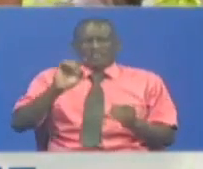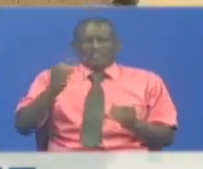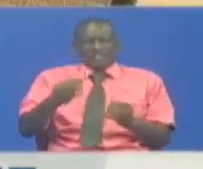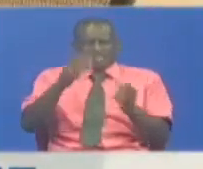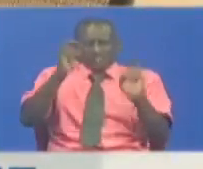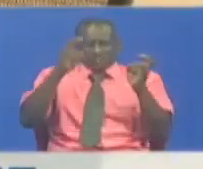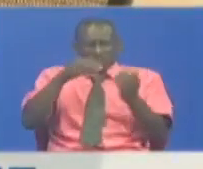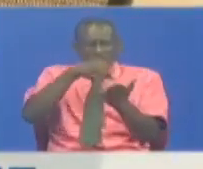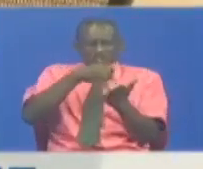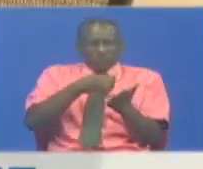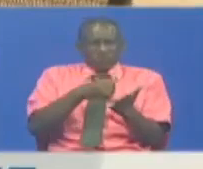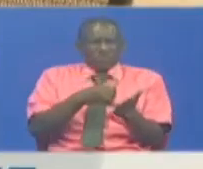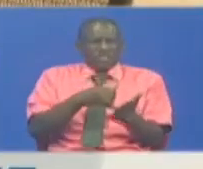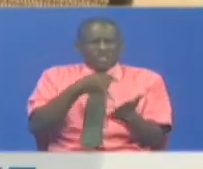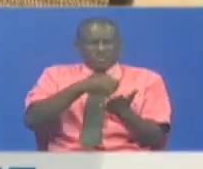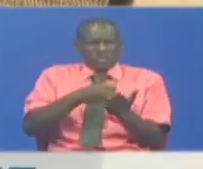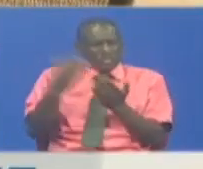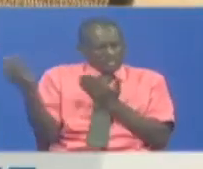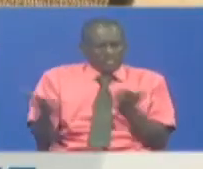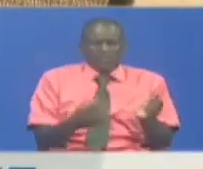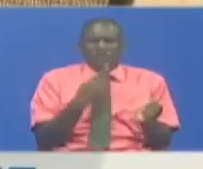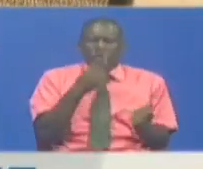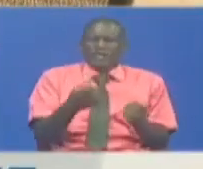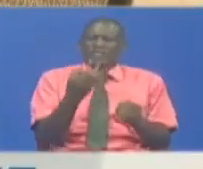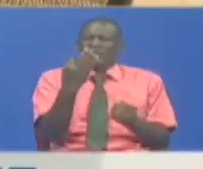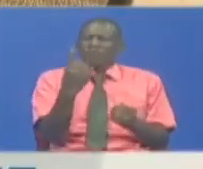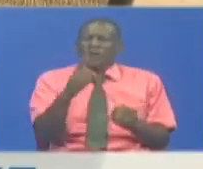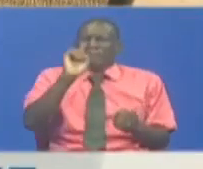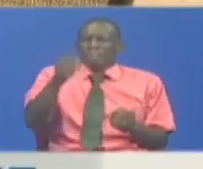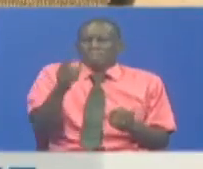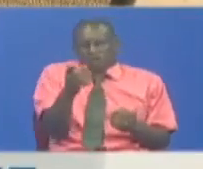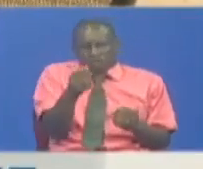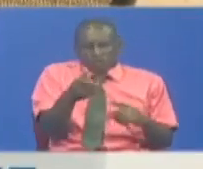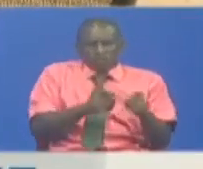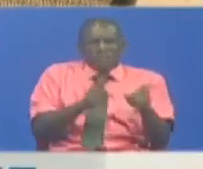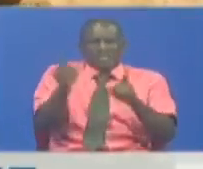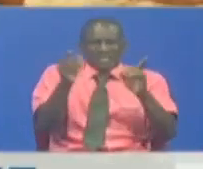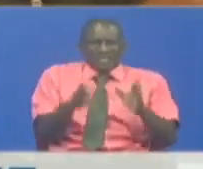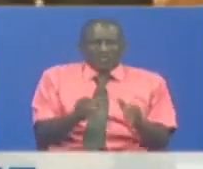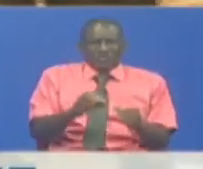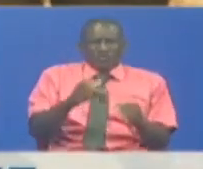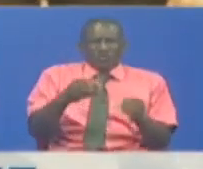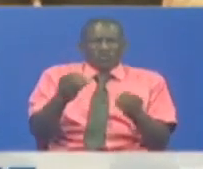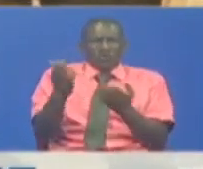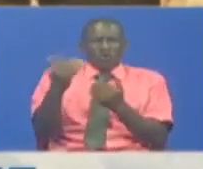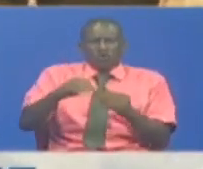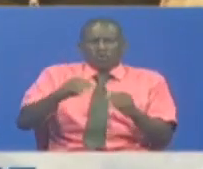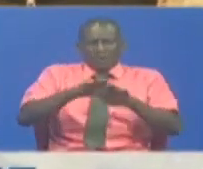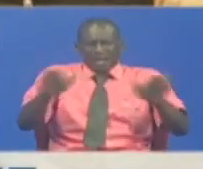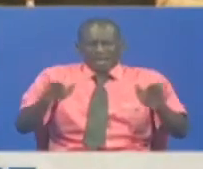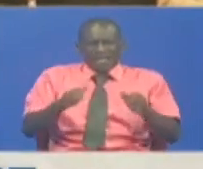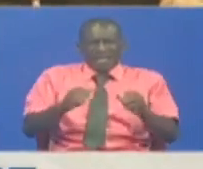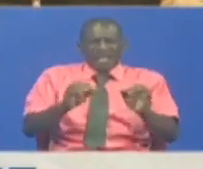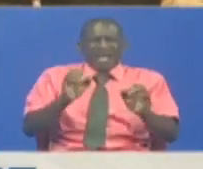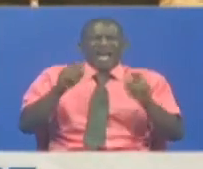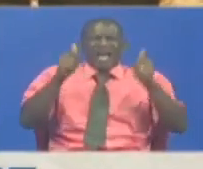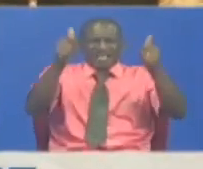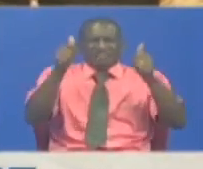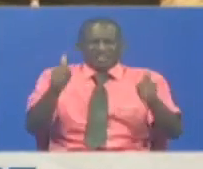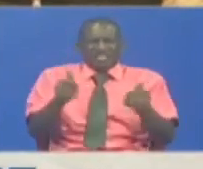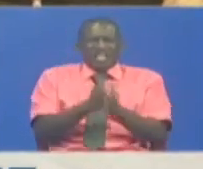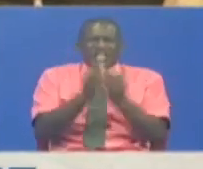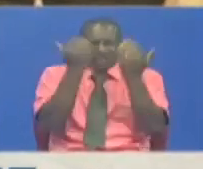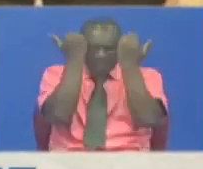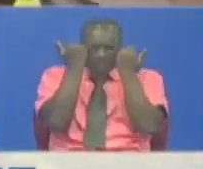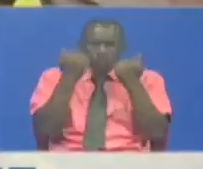involves illegitimately receiving 131 million shillings from the director of Hopeland Advertising and Design Limited. The court also